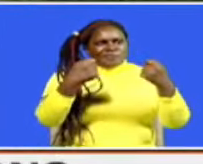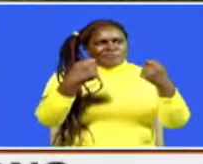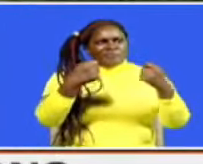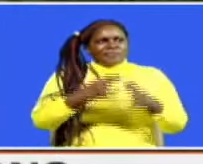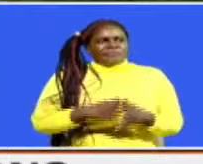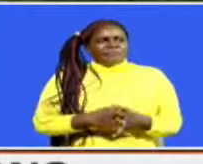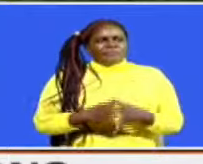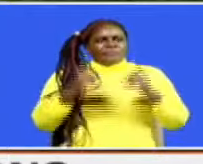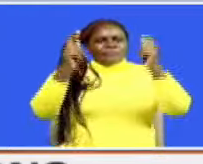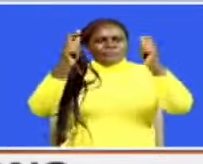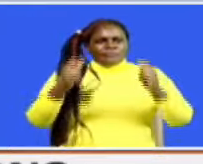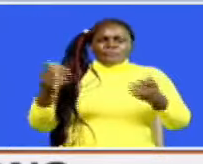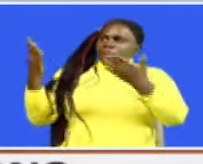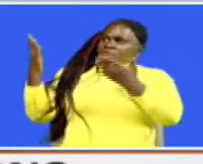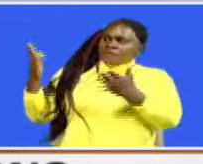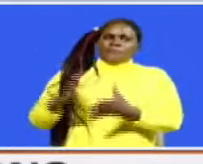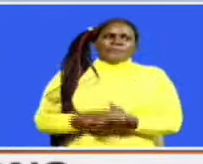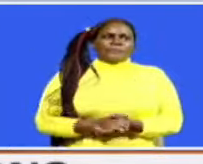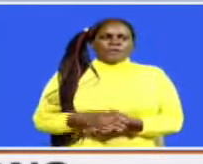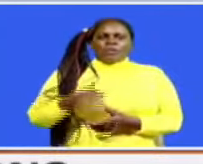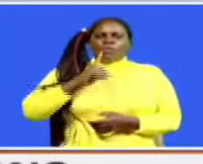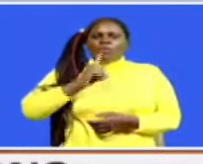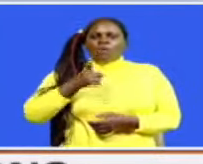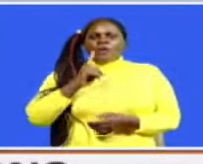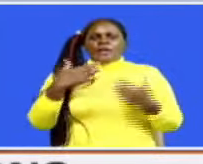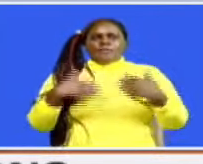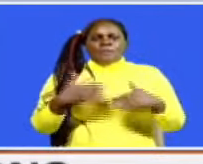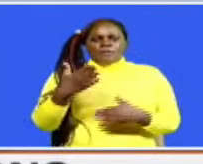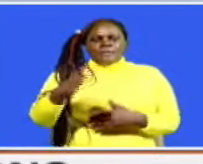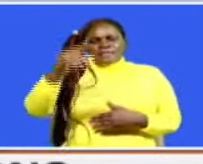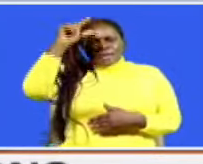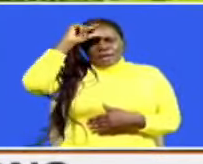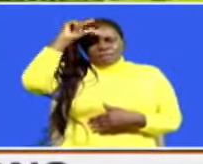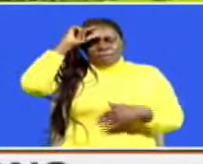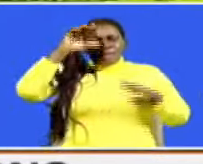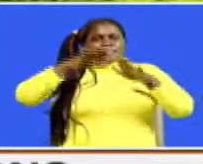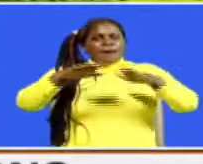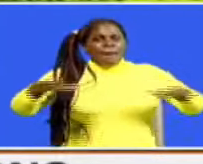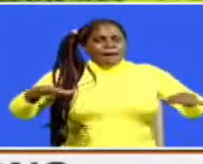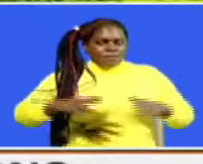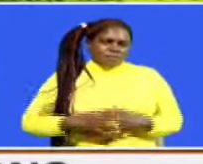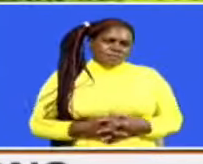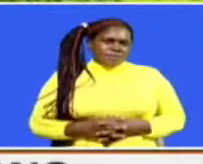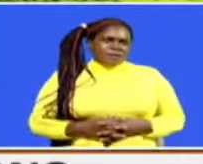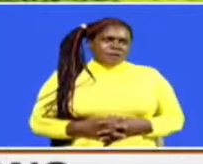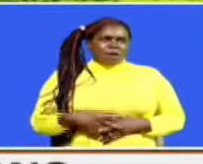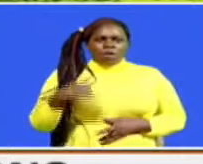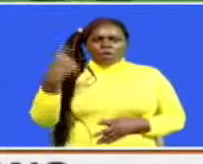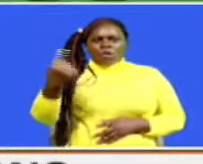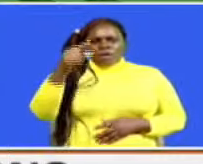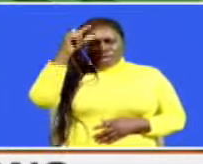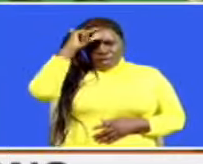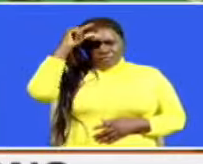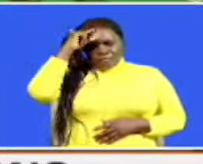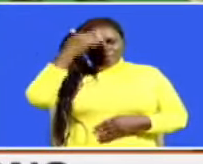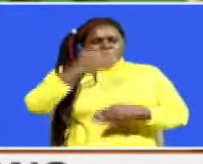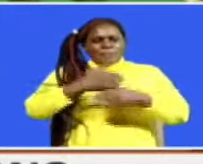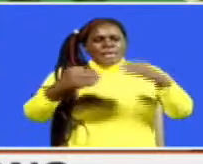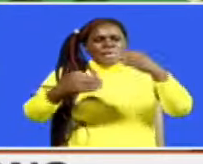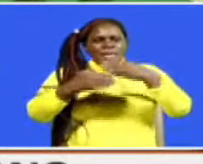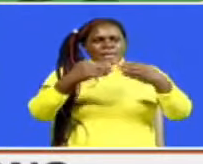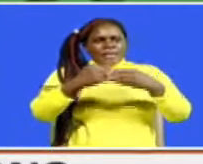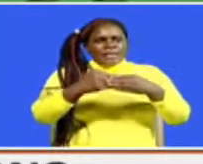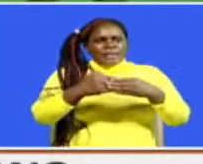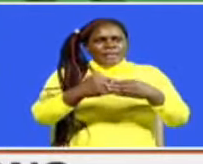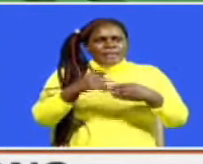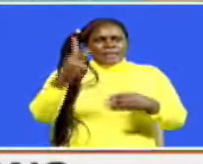Such billboards have been erected here, warning residents that it is government land. Only government establishments like the